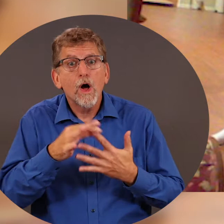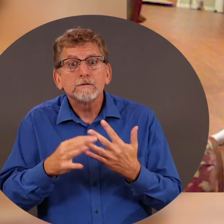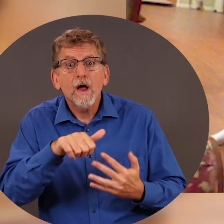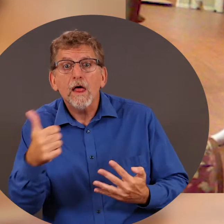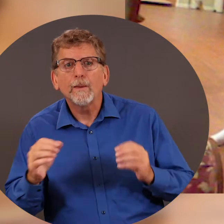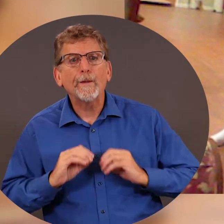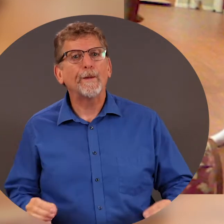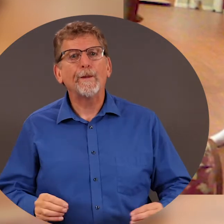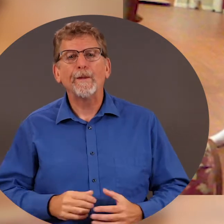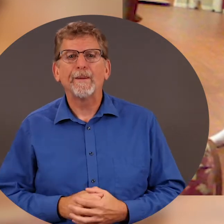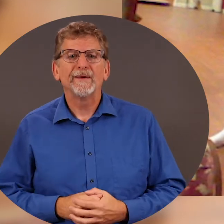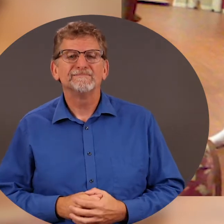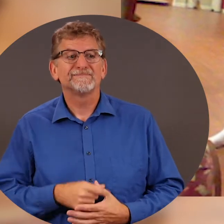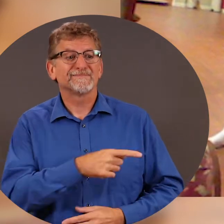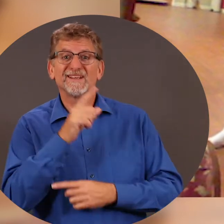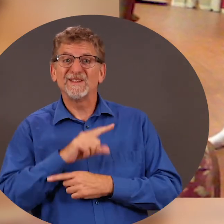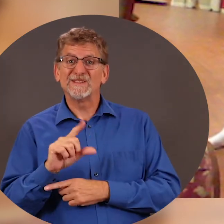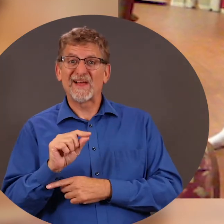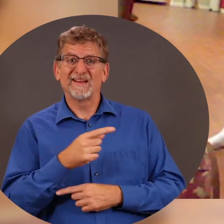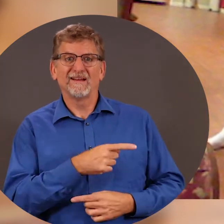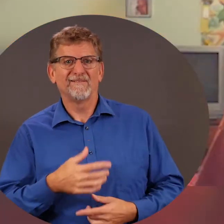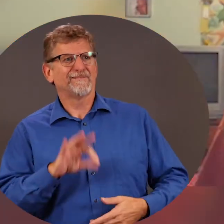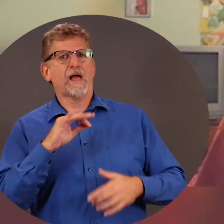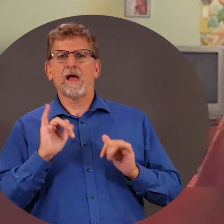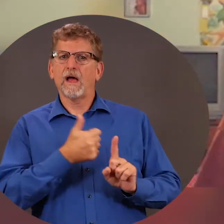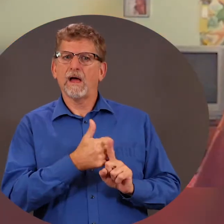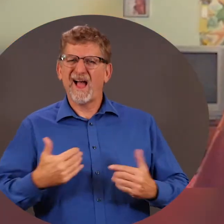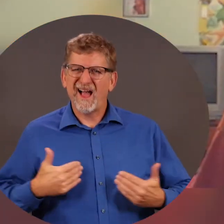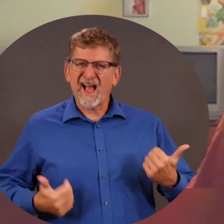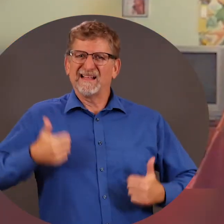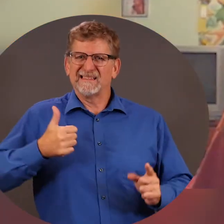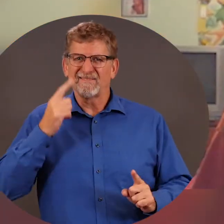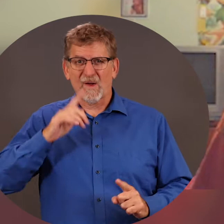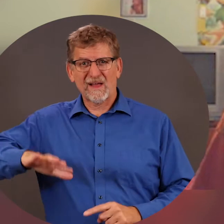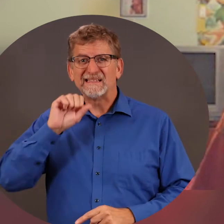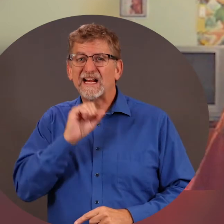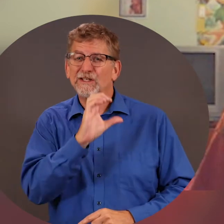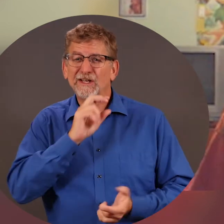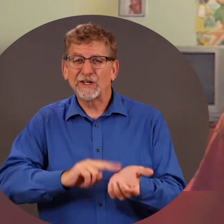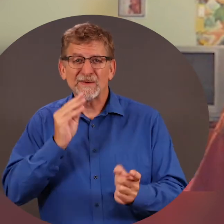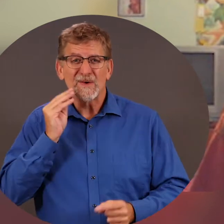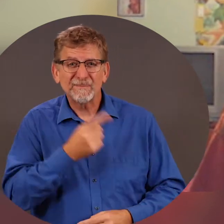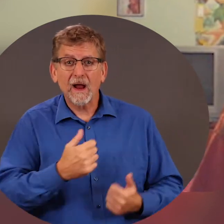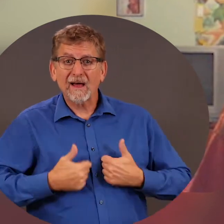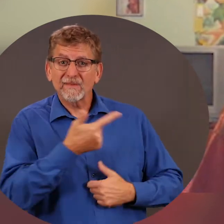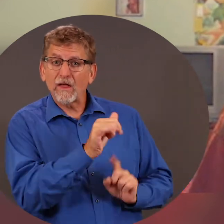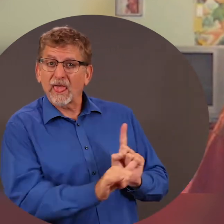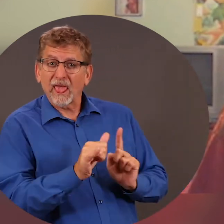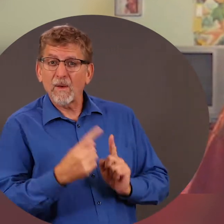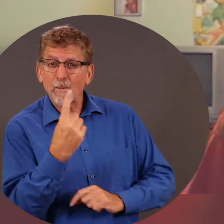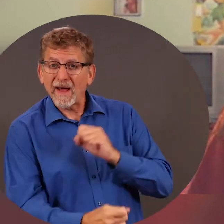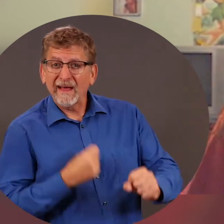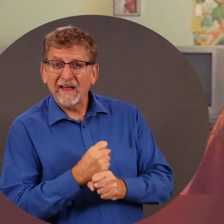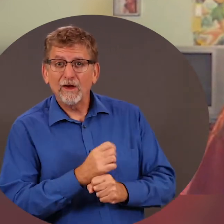year, while her Medicaid waiver was delayed in the review process. But she always made the most of her situation. From the nursing home,